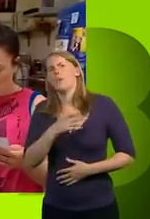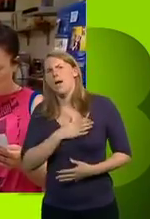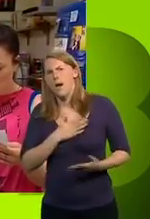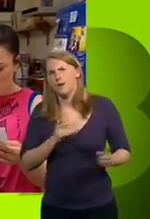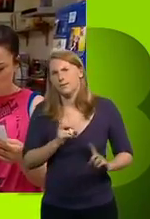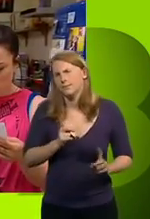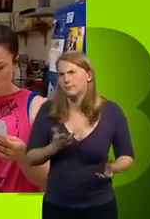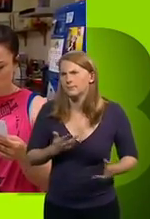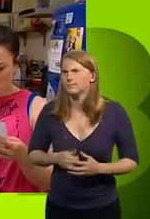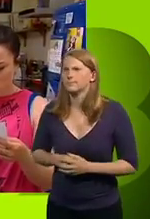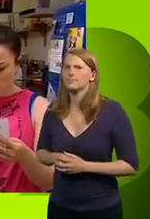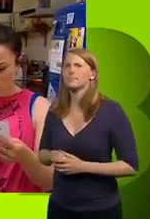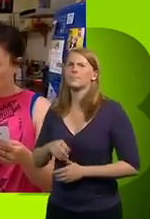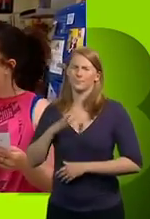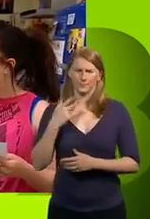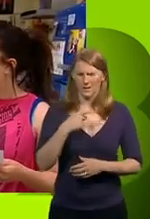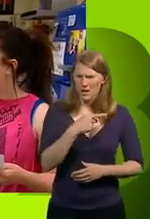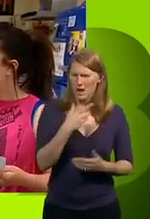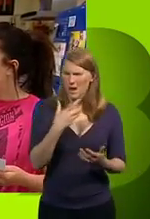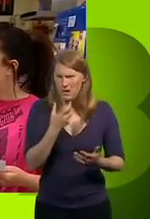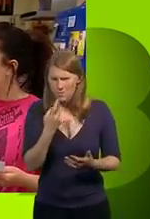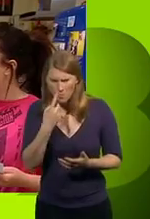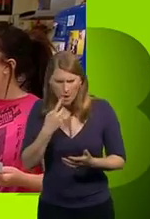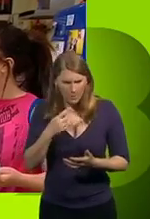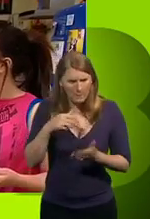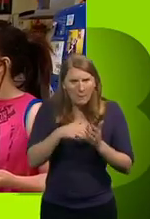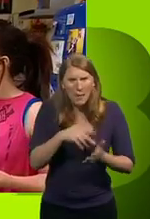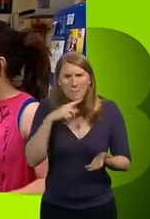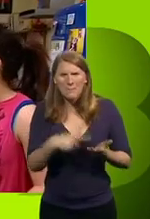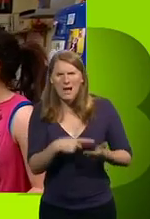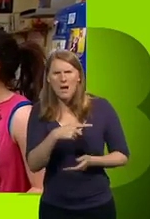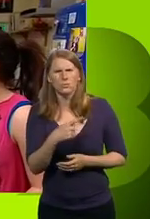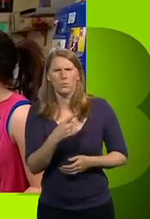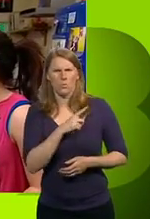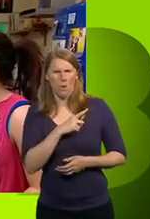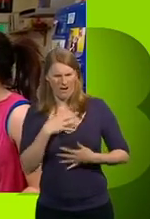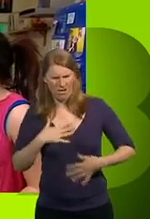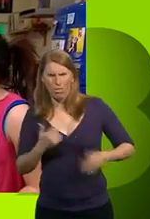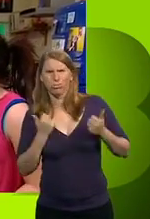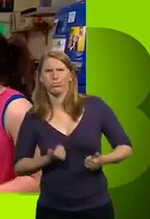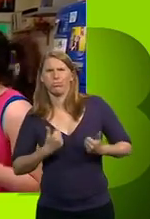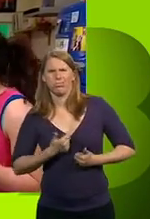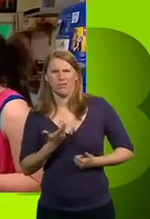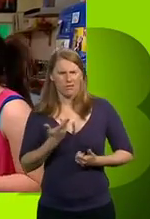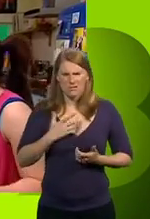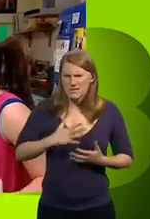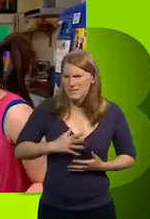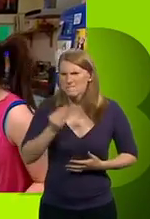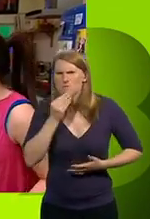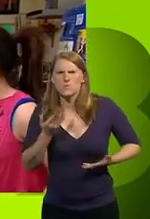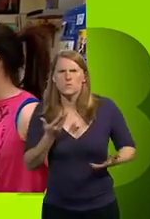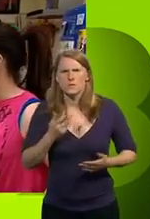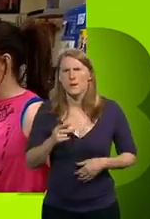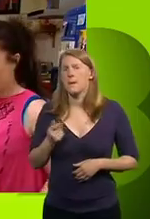But if he's got all this money, why does he dress so scruffily and come round here scavenging for food? Maybe he's one of those secret millionaires who don't want people to know they're